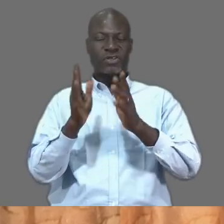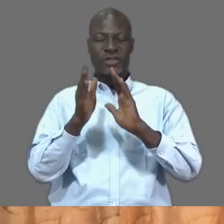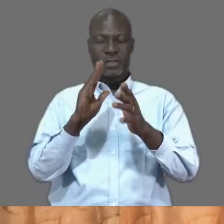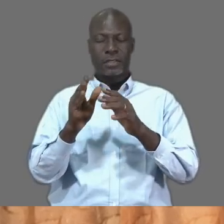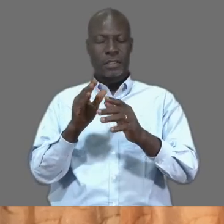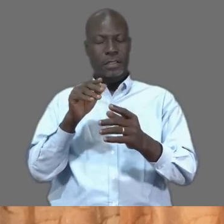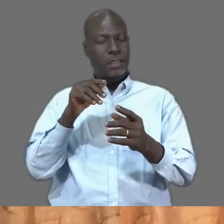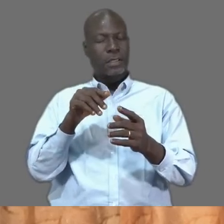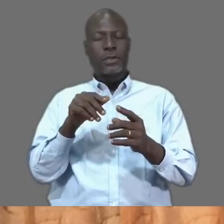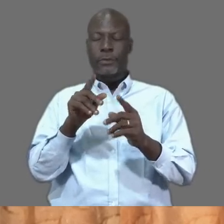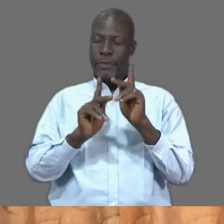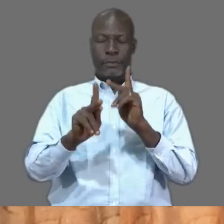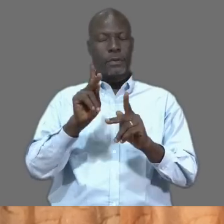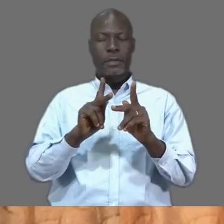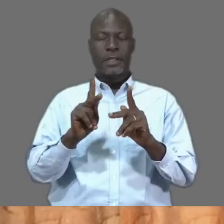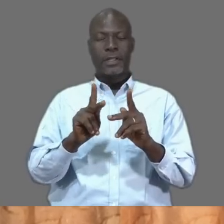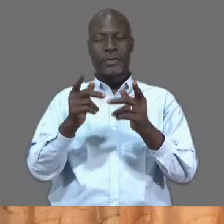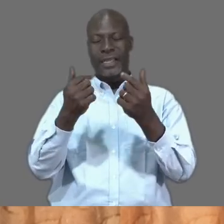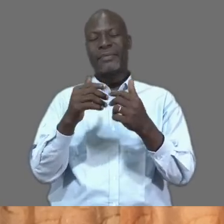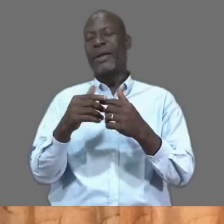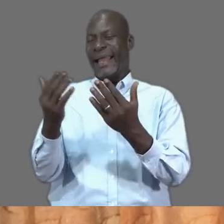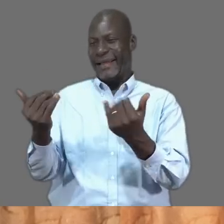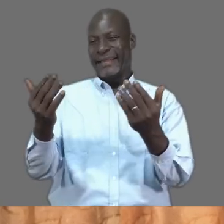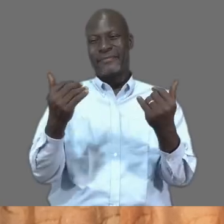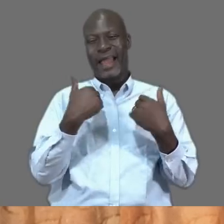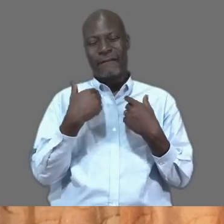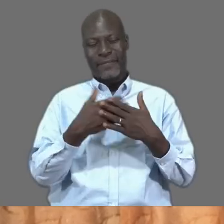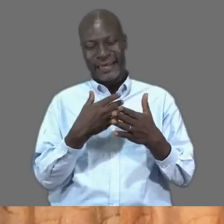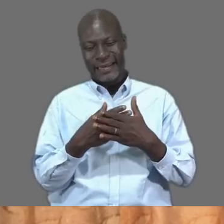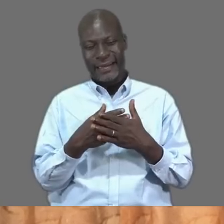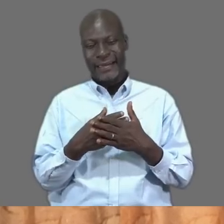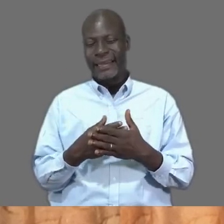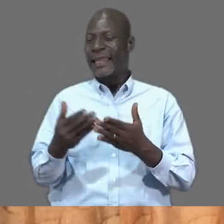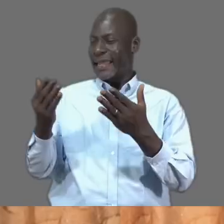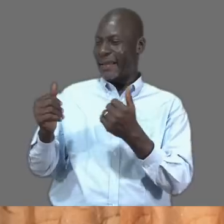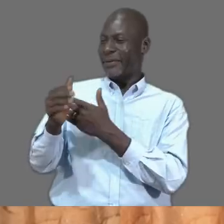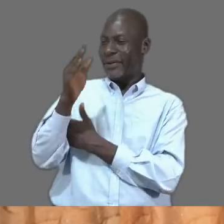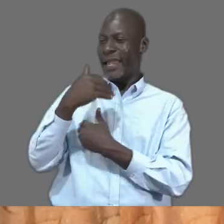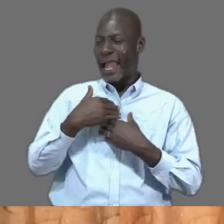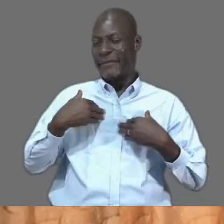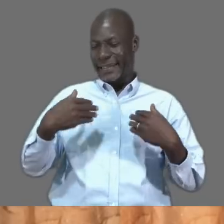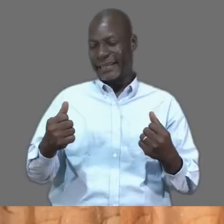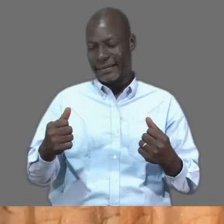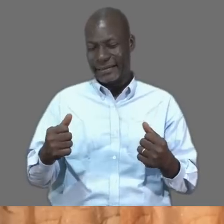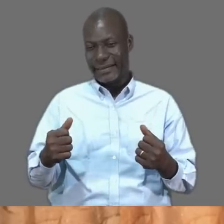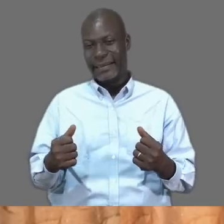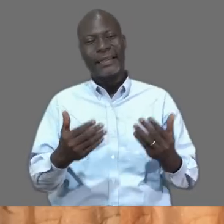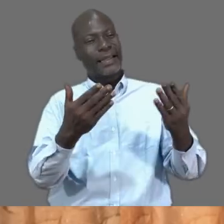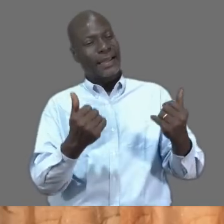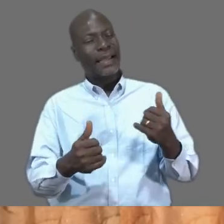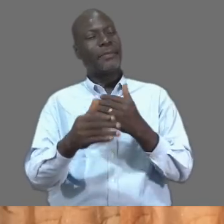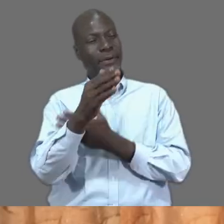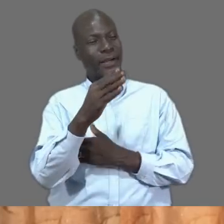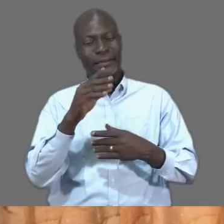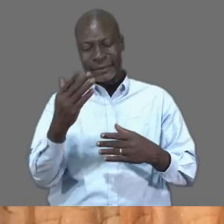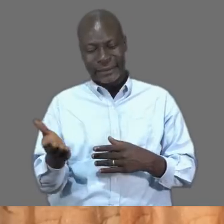promise enipa oba onyangopo ho abenye sika oba onyangopo ho abenye ayaresa oba onyangopo